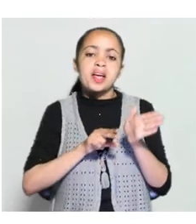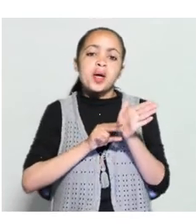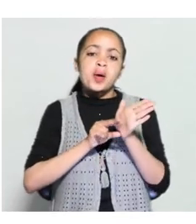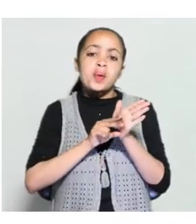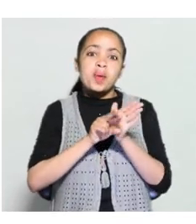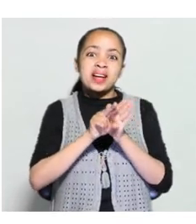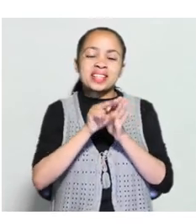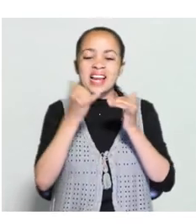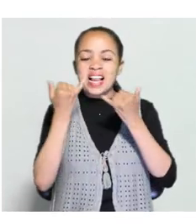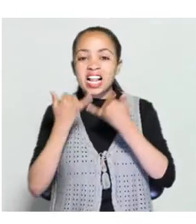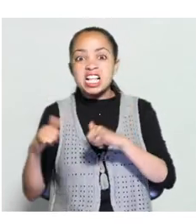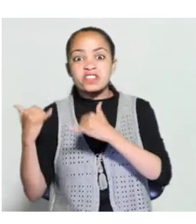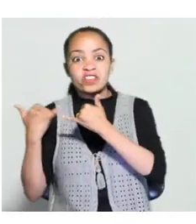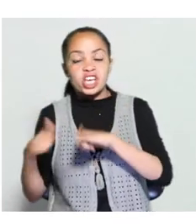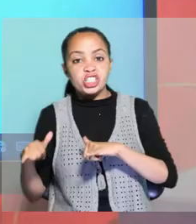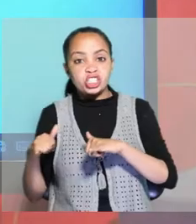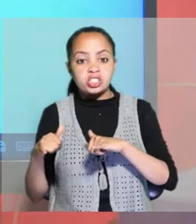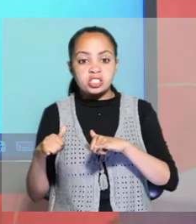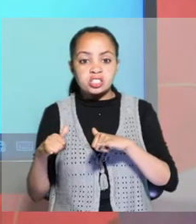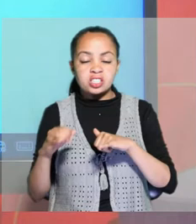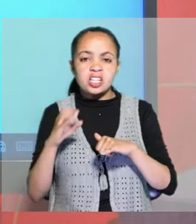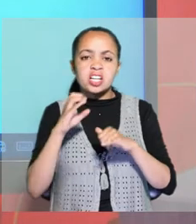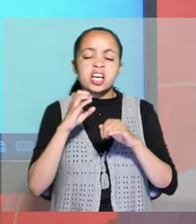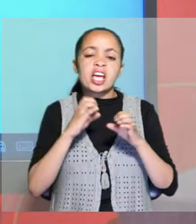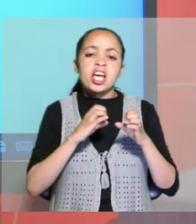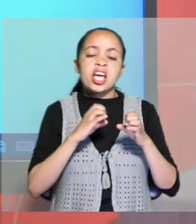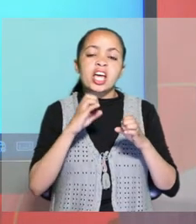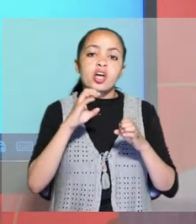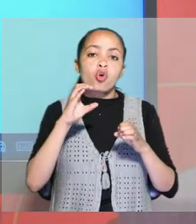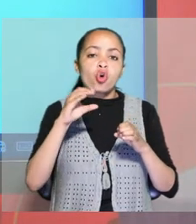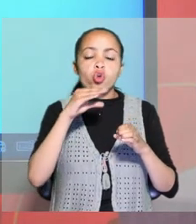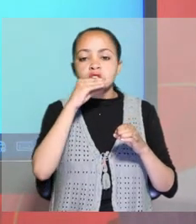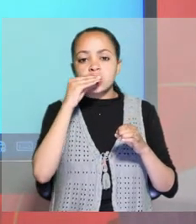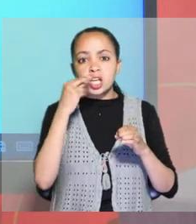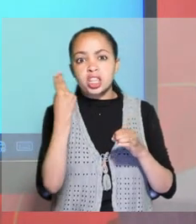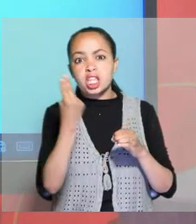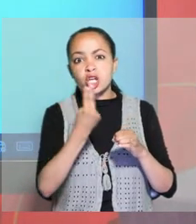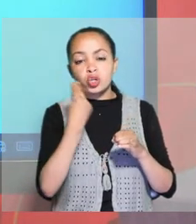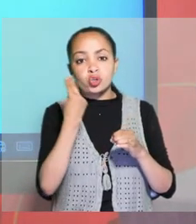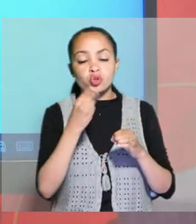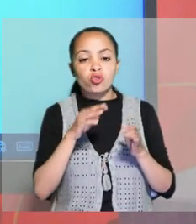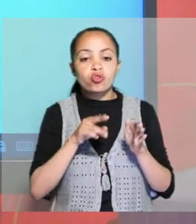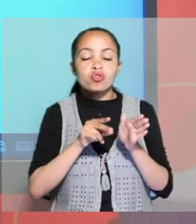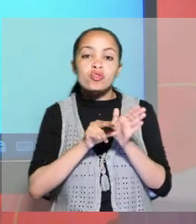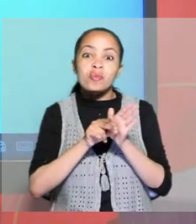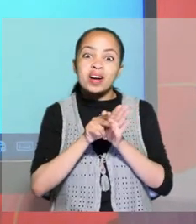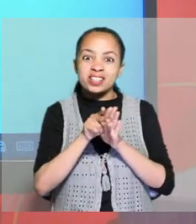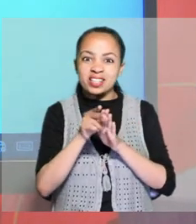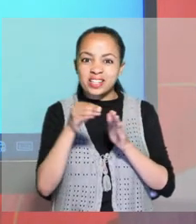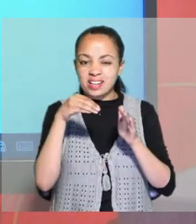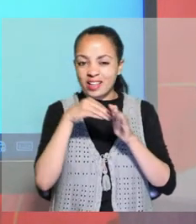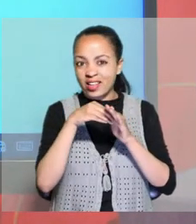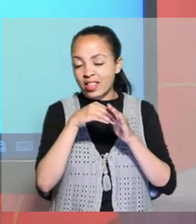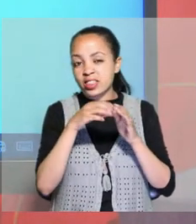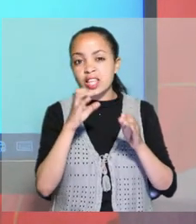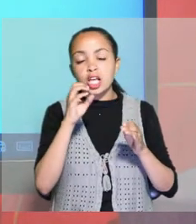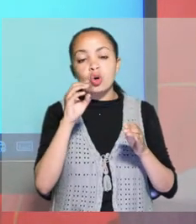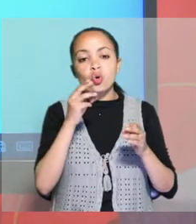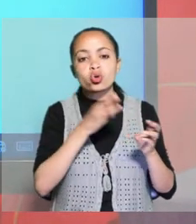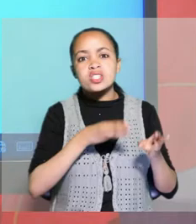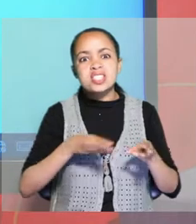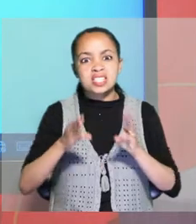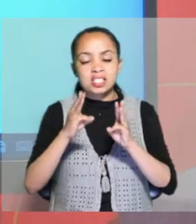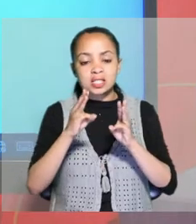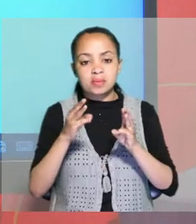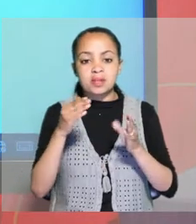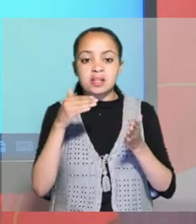bacterial classification, ecology in the use of bacteria on ecosystem, and we had seen